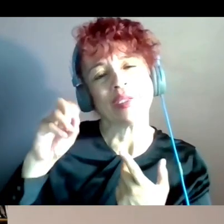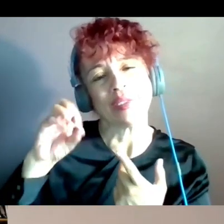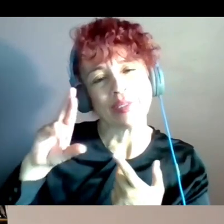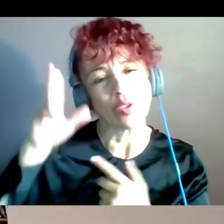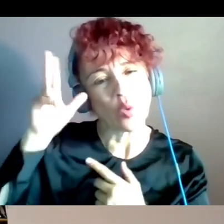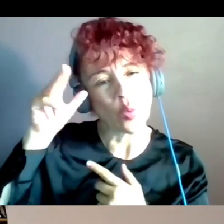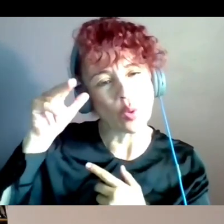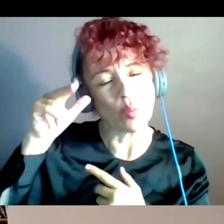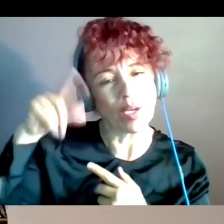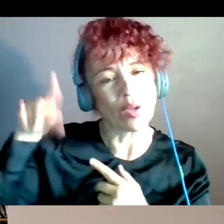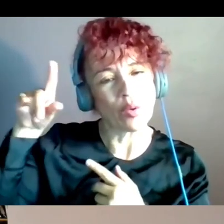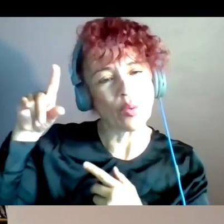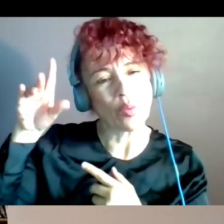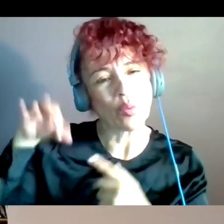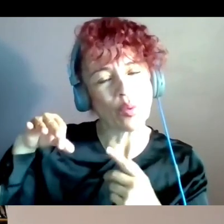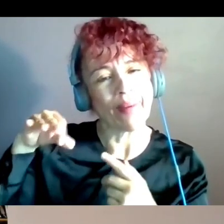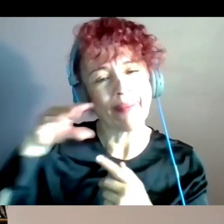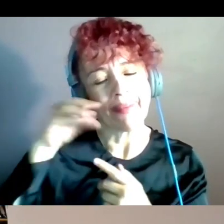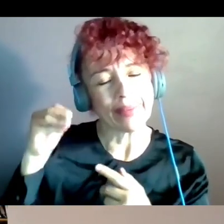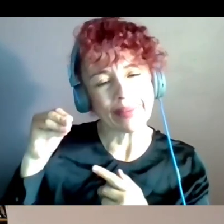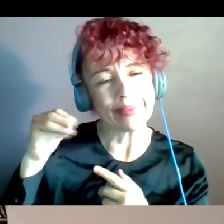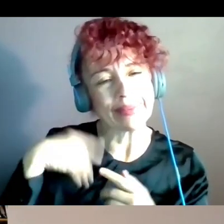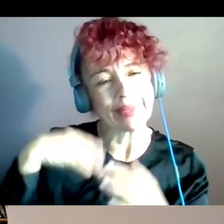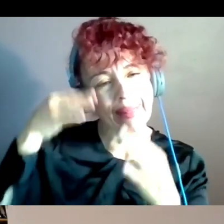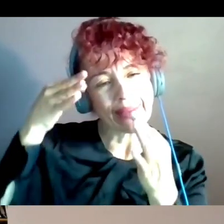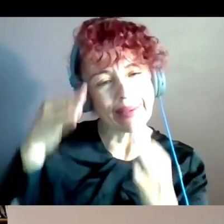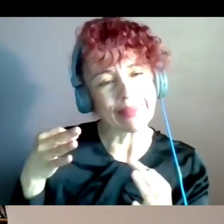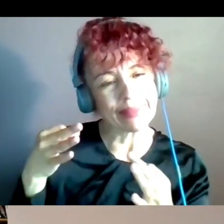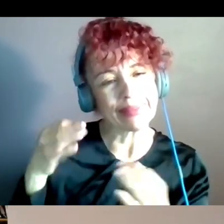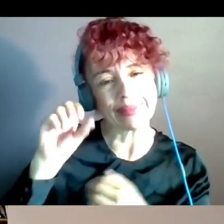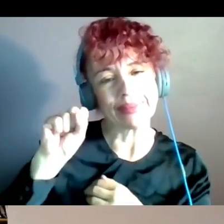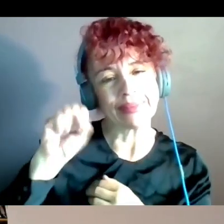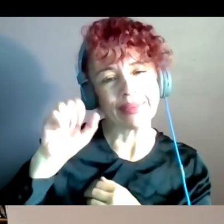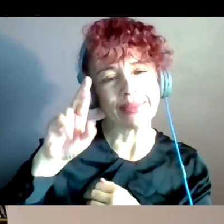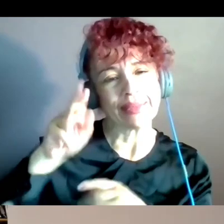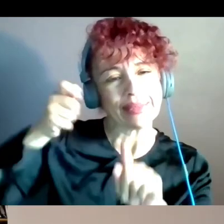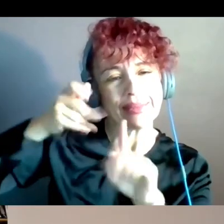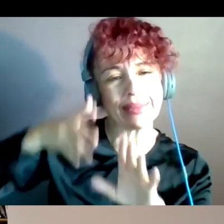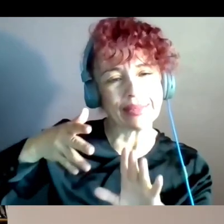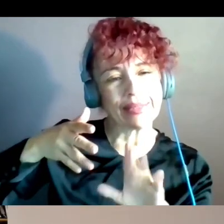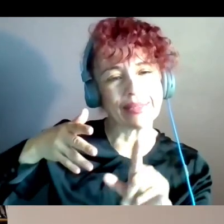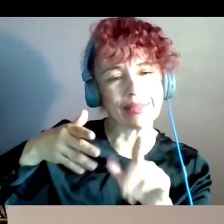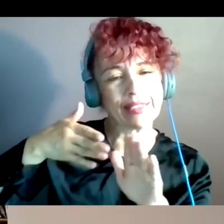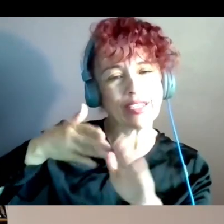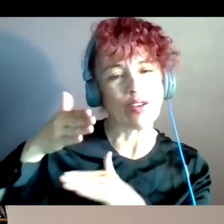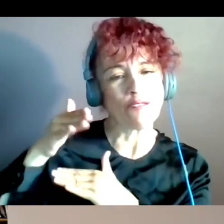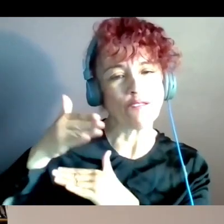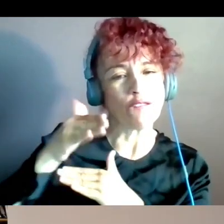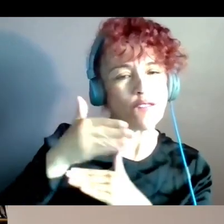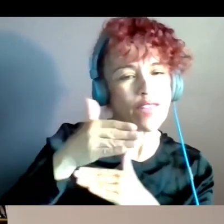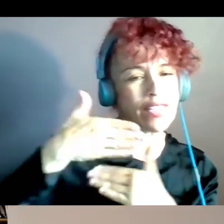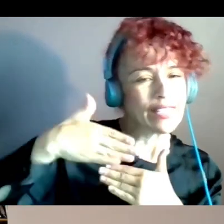horse unicorn. Oh, nice. And I decided to give it scale armor. So these are little kind of like fish scales that Yeah.